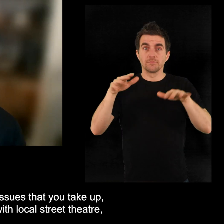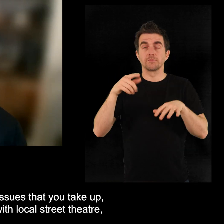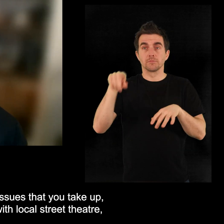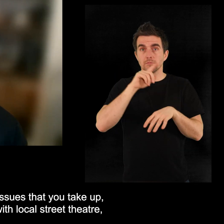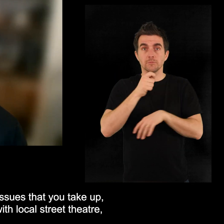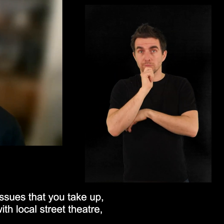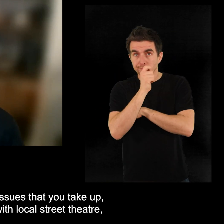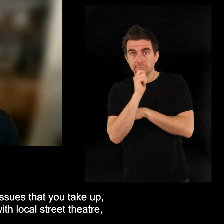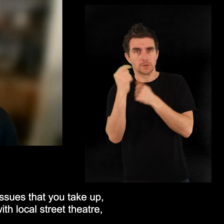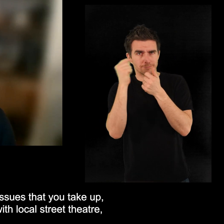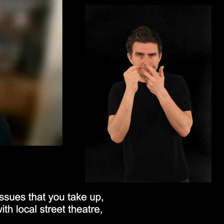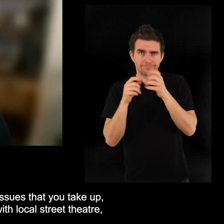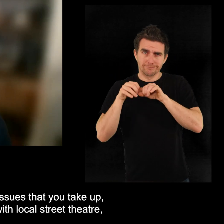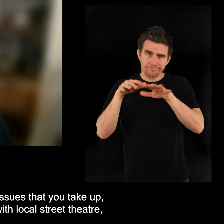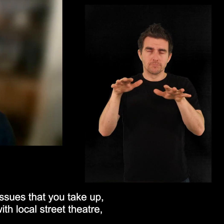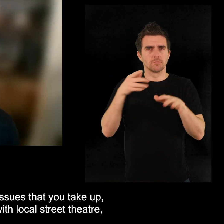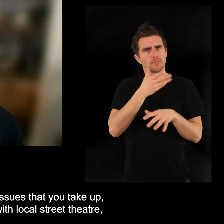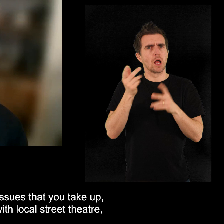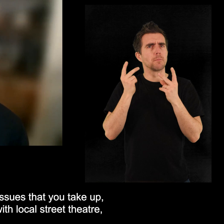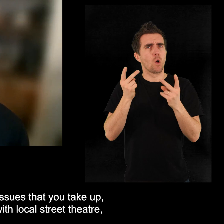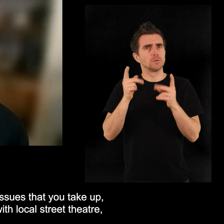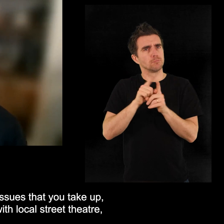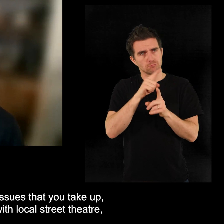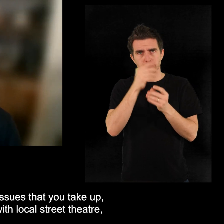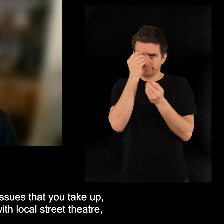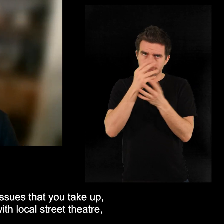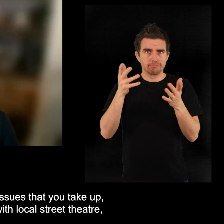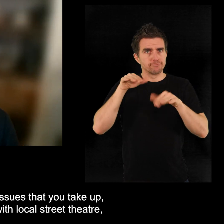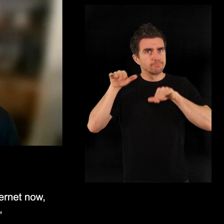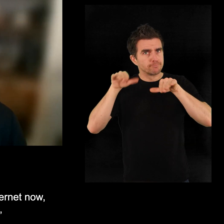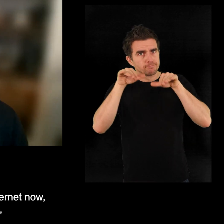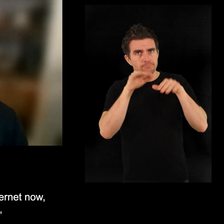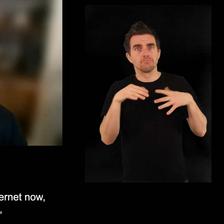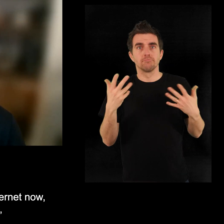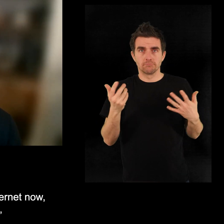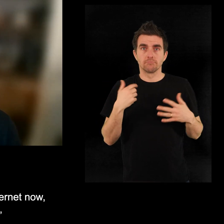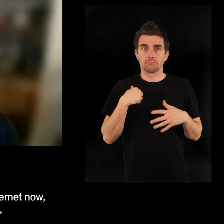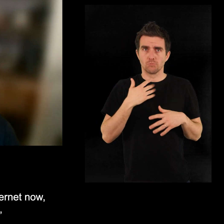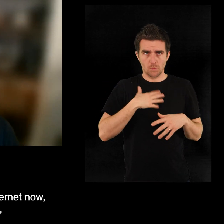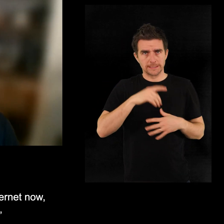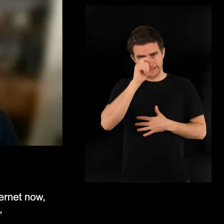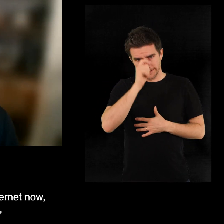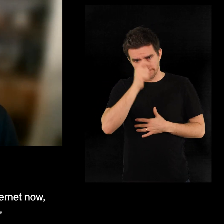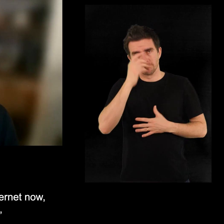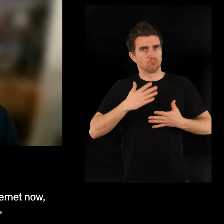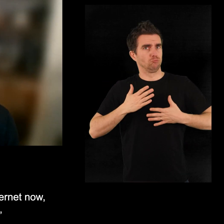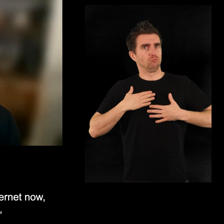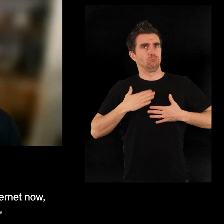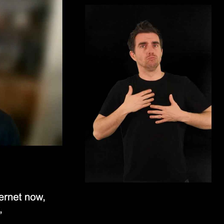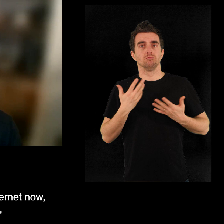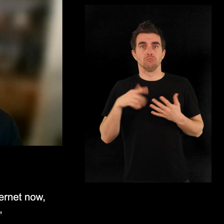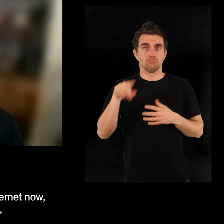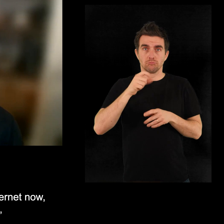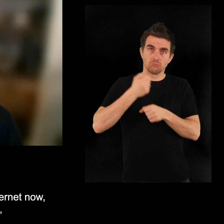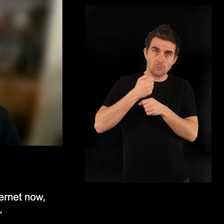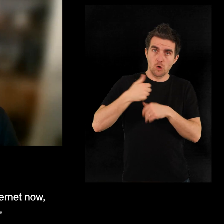you take up on local radio, local press, with local street theatre, letters in the press, using